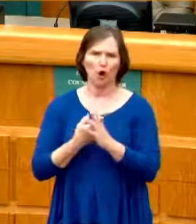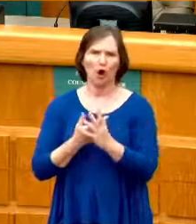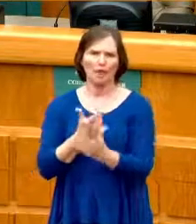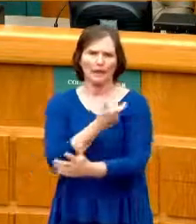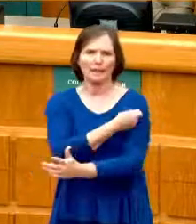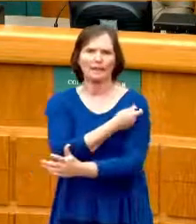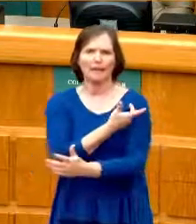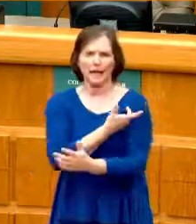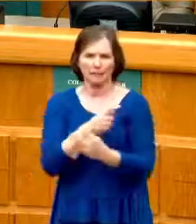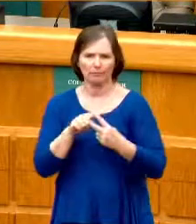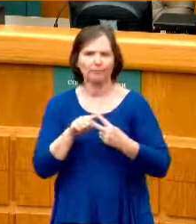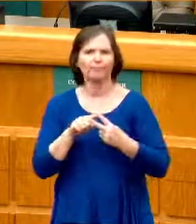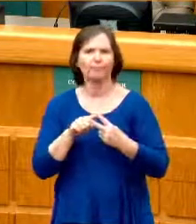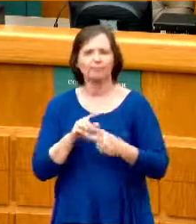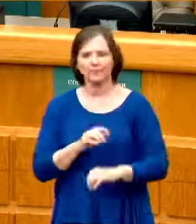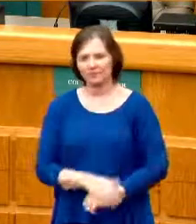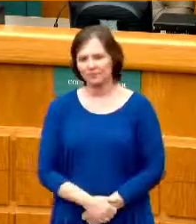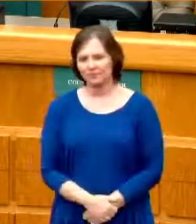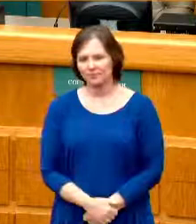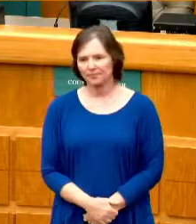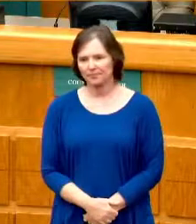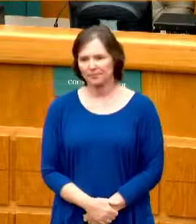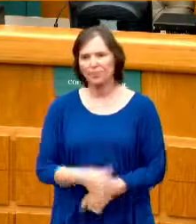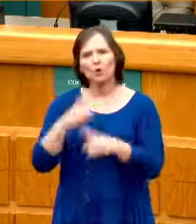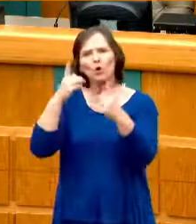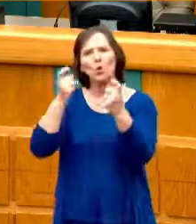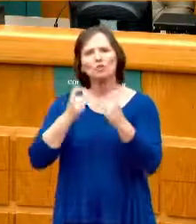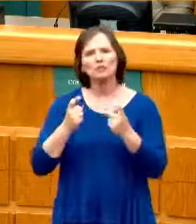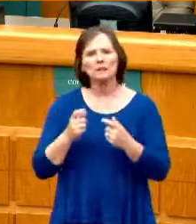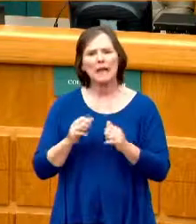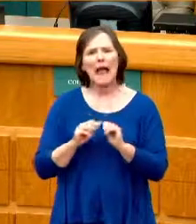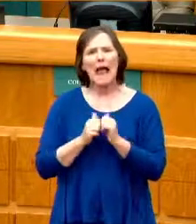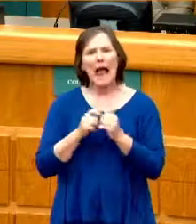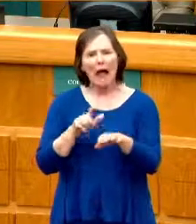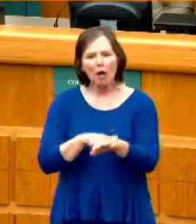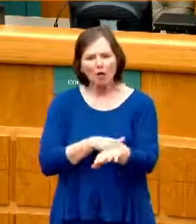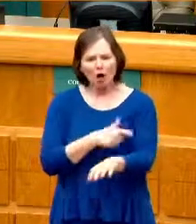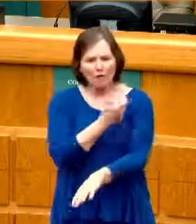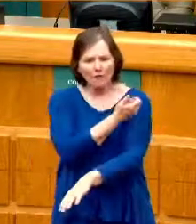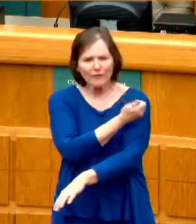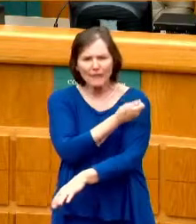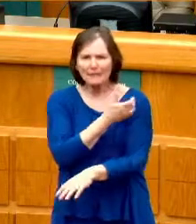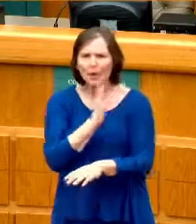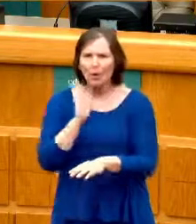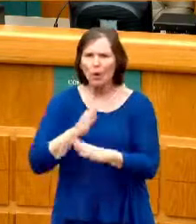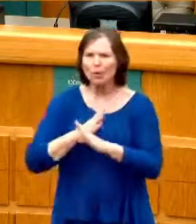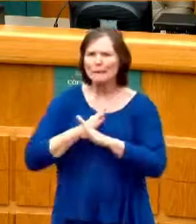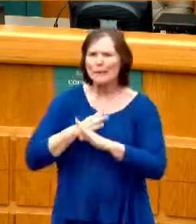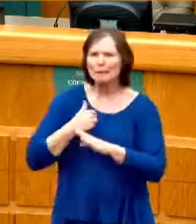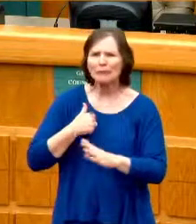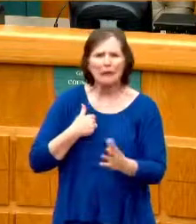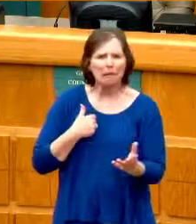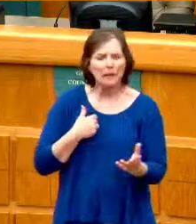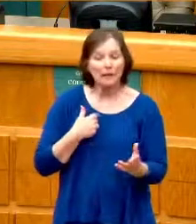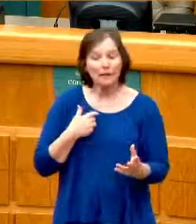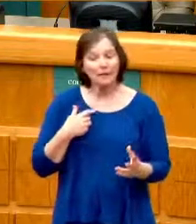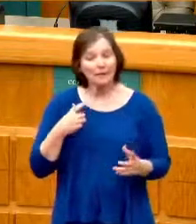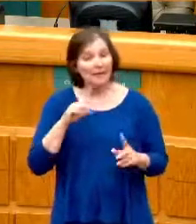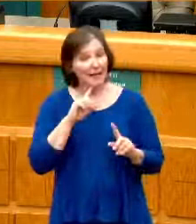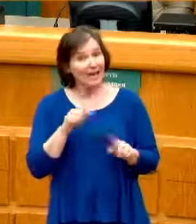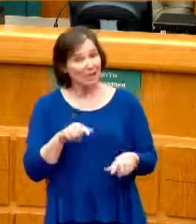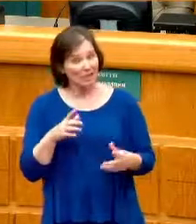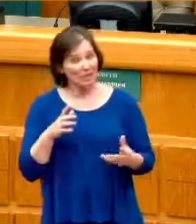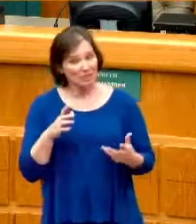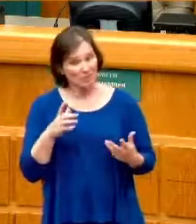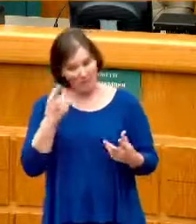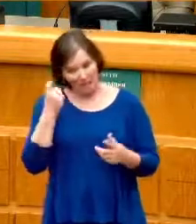Question, how long do these vaccines give you protection? So this is a novel virus, so we're still learning about the virus, but they're doing a